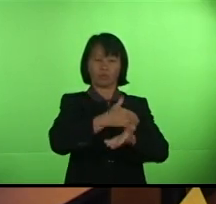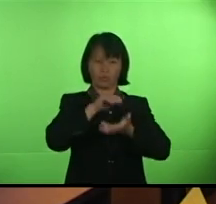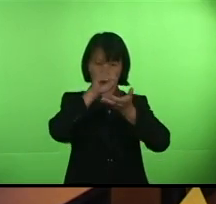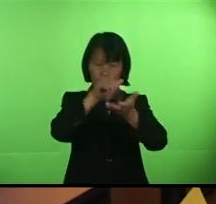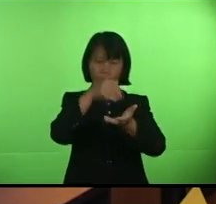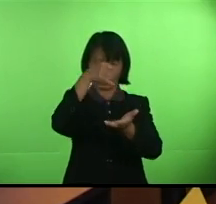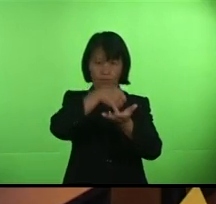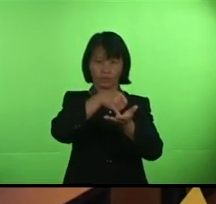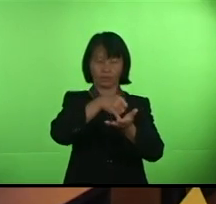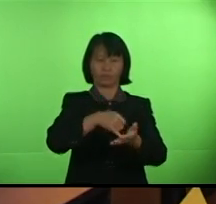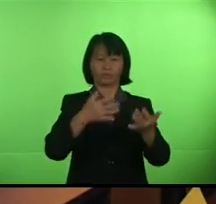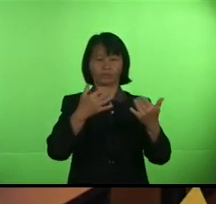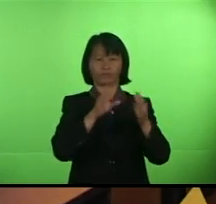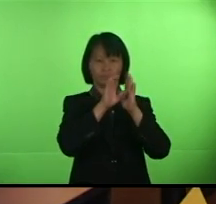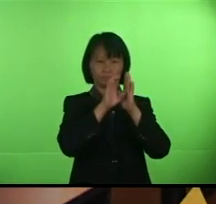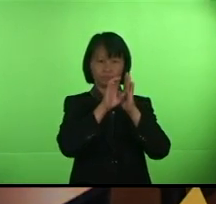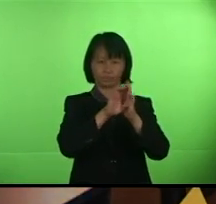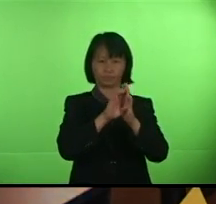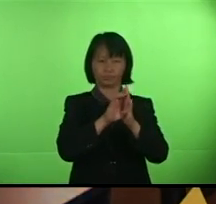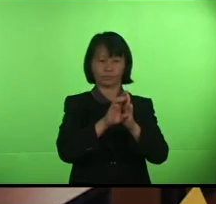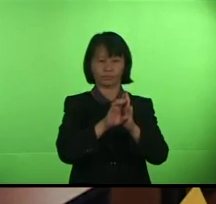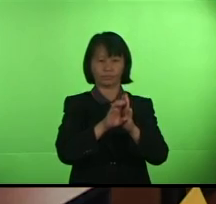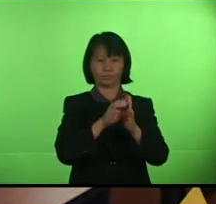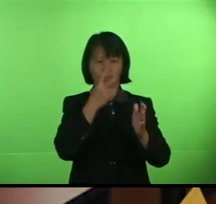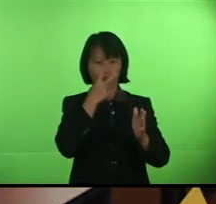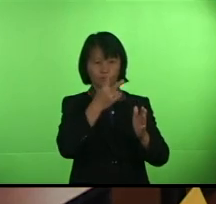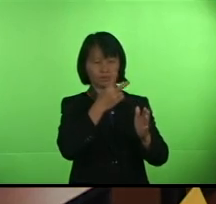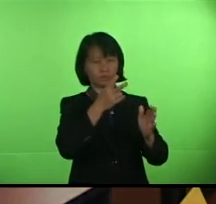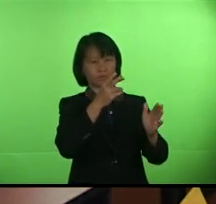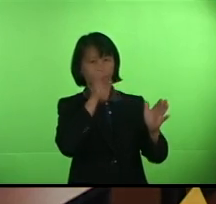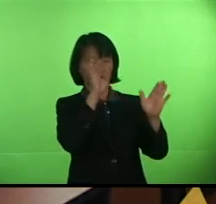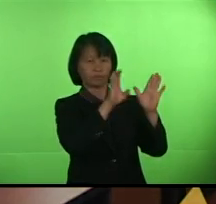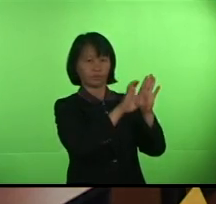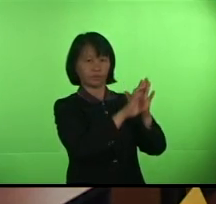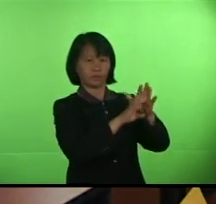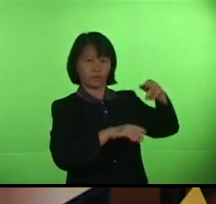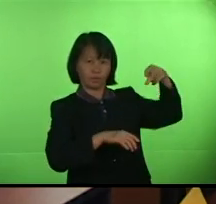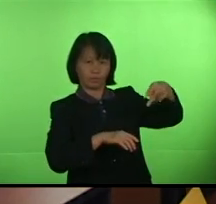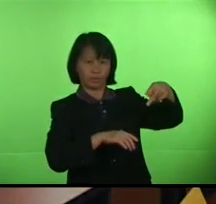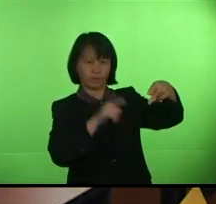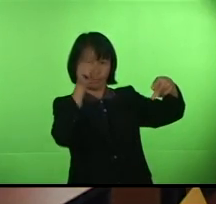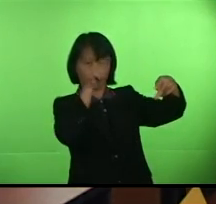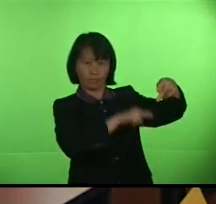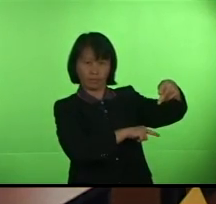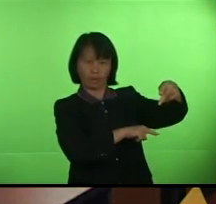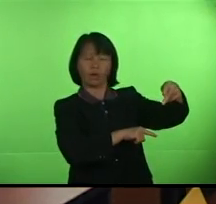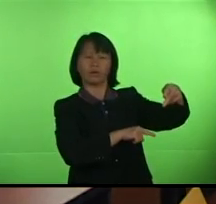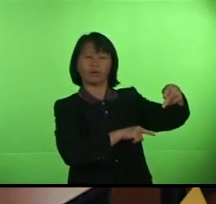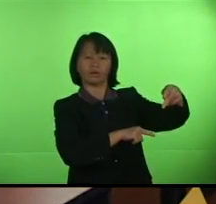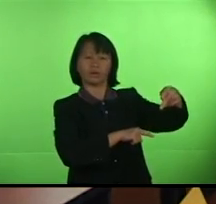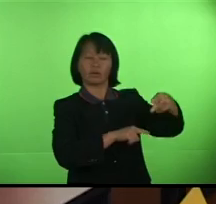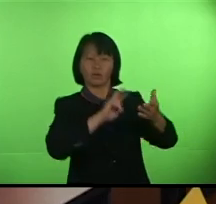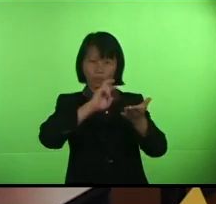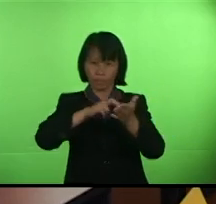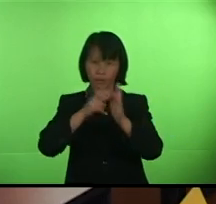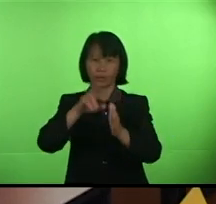for example, let's look at this sign. What does it mean? It means no parking near